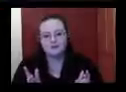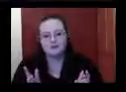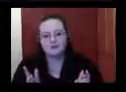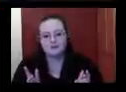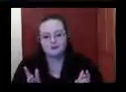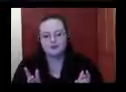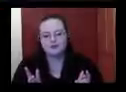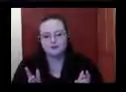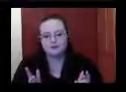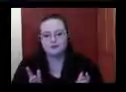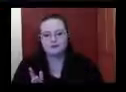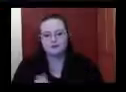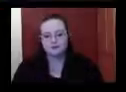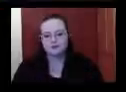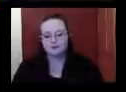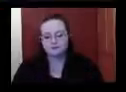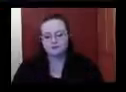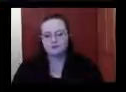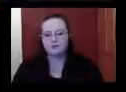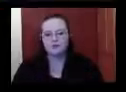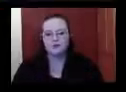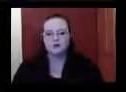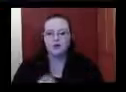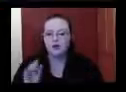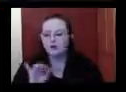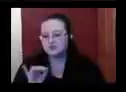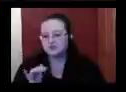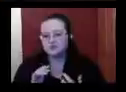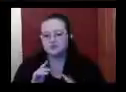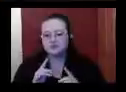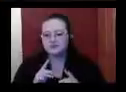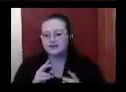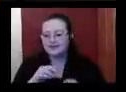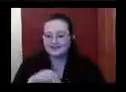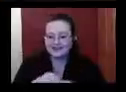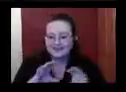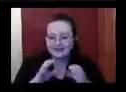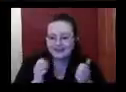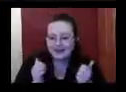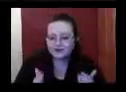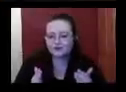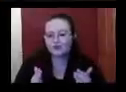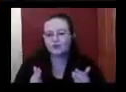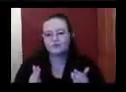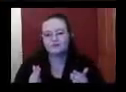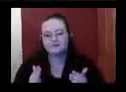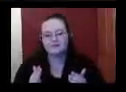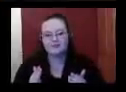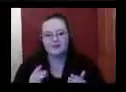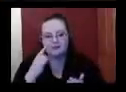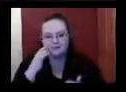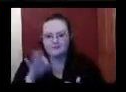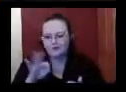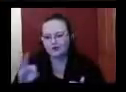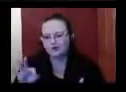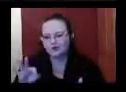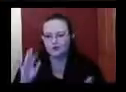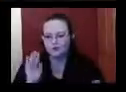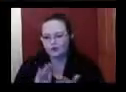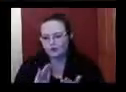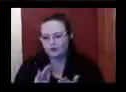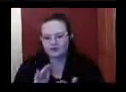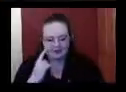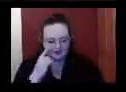and limit extra furniture in classrooms. I think we added an additional